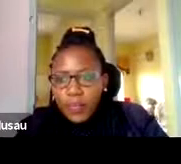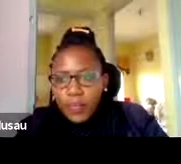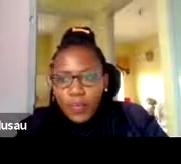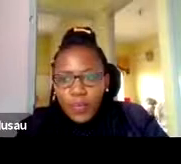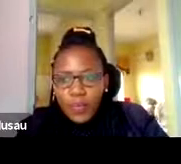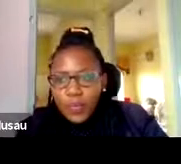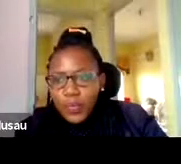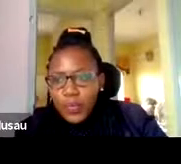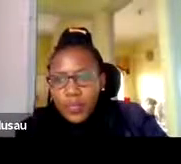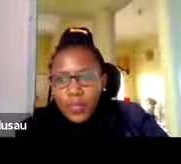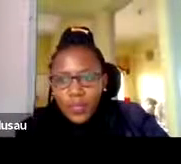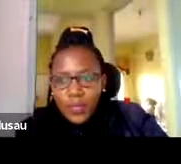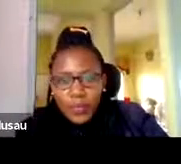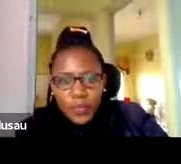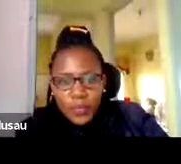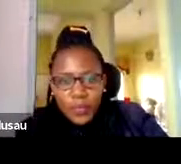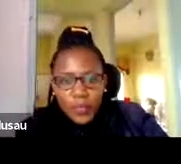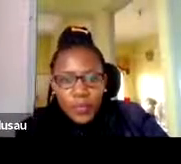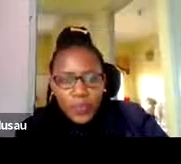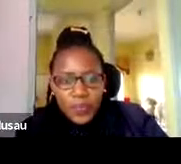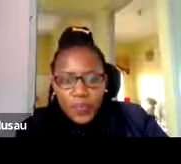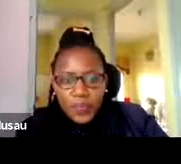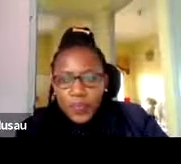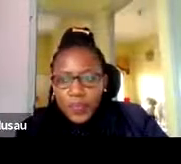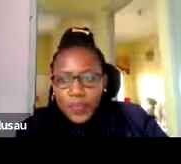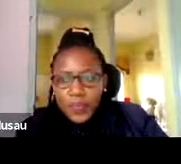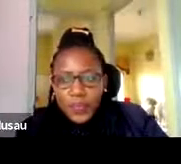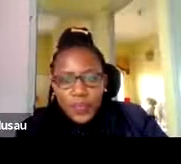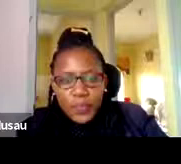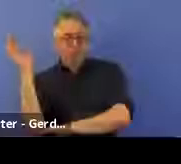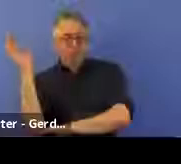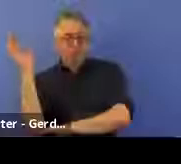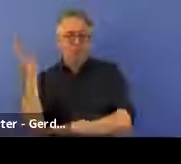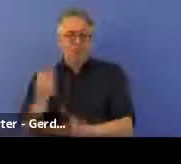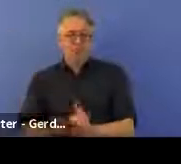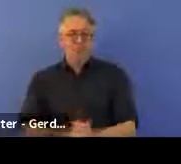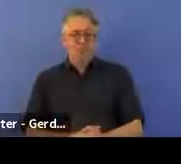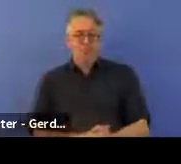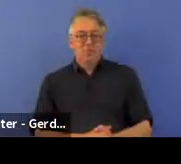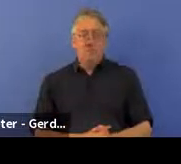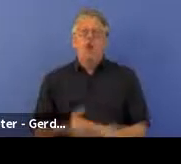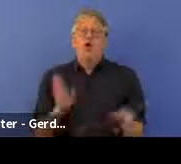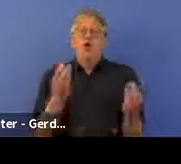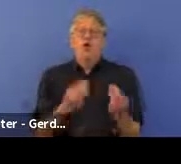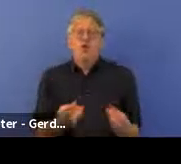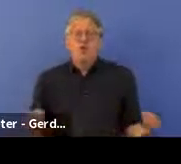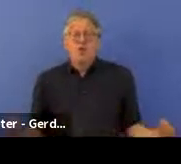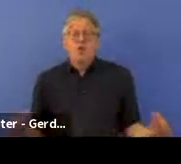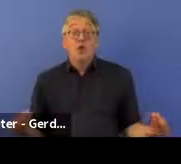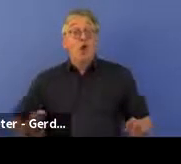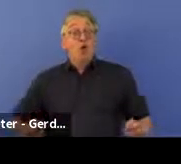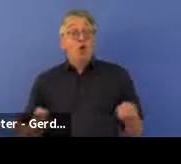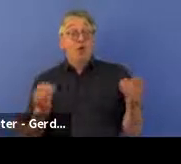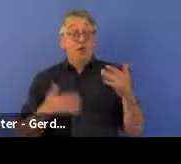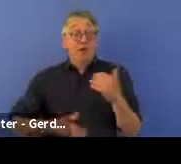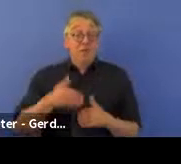Thank you for this opportunity for today to share here. Children and young people with disability have